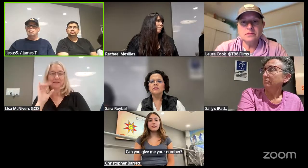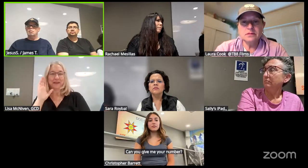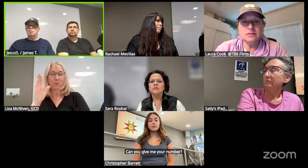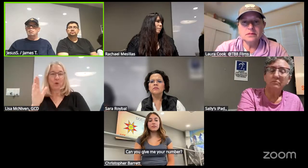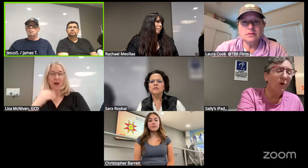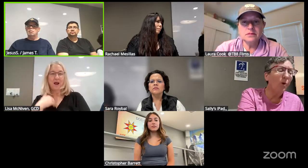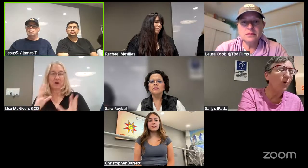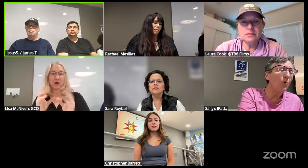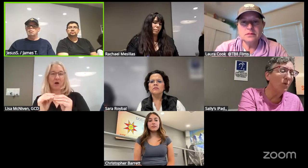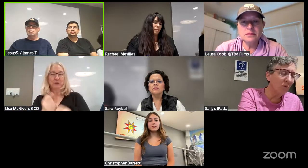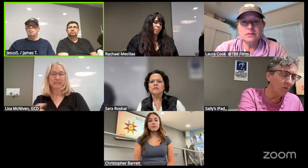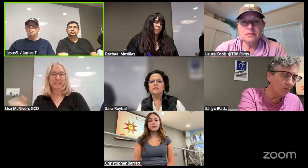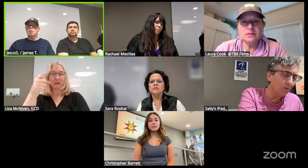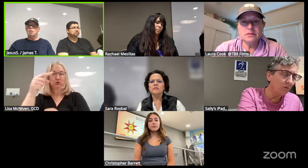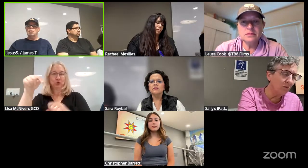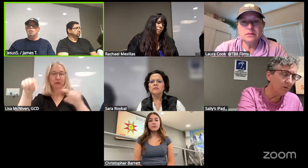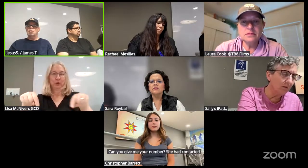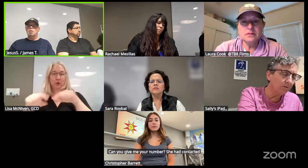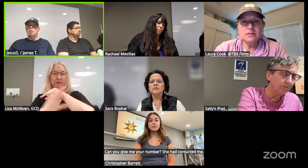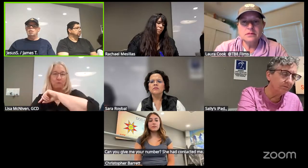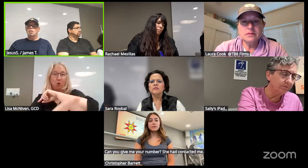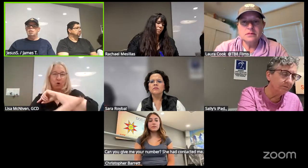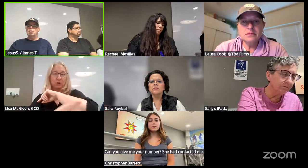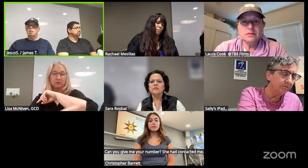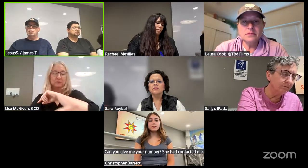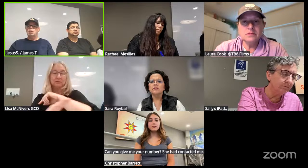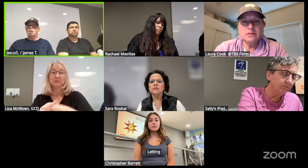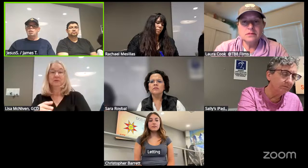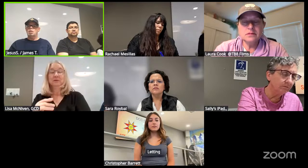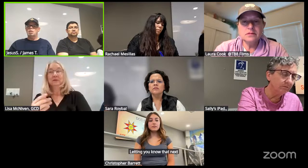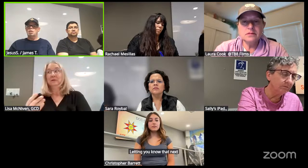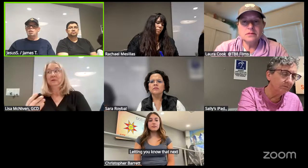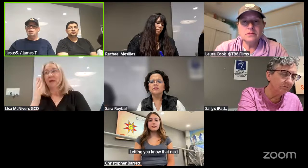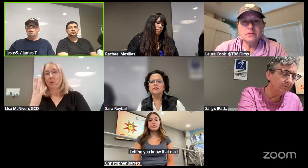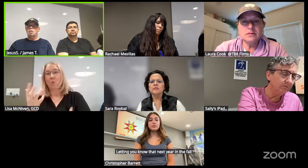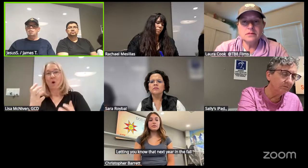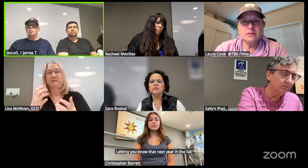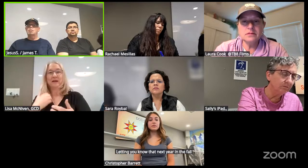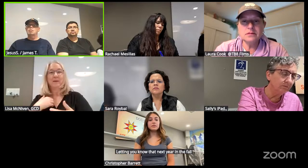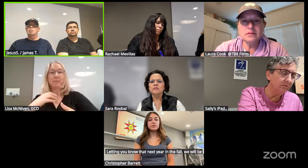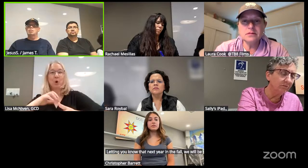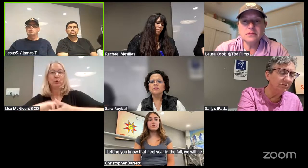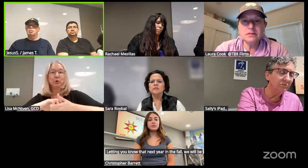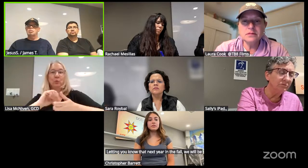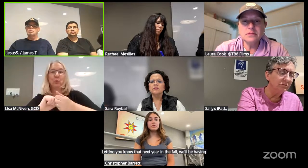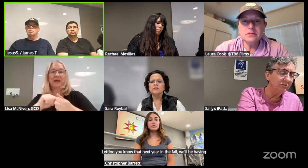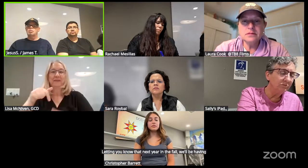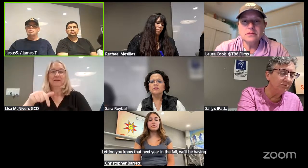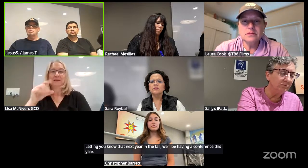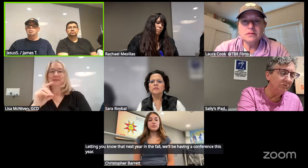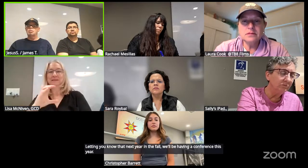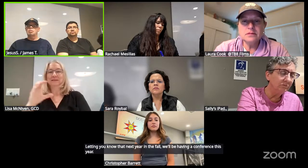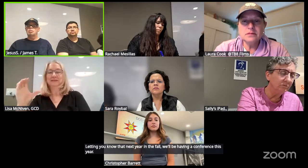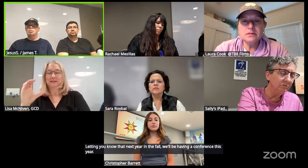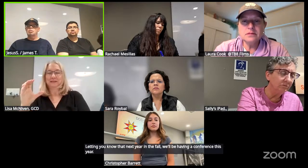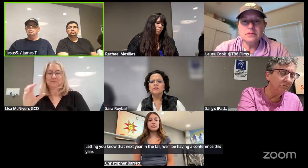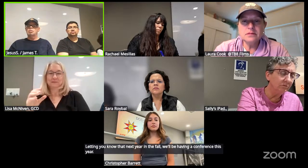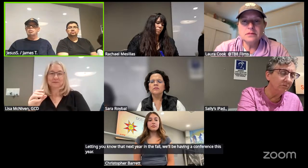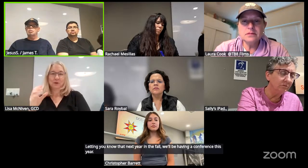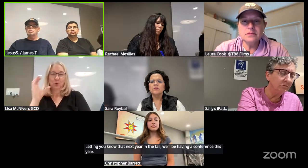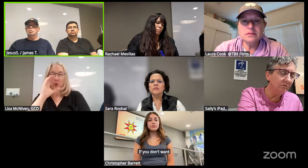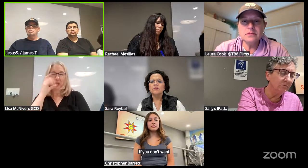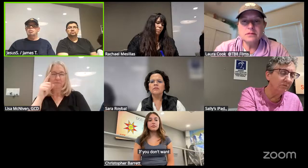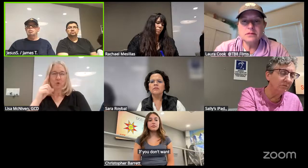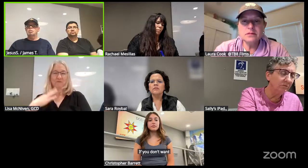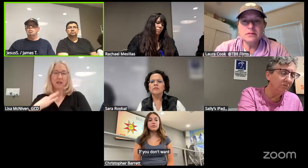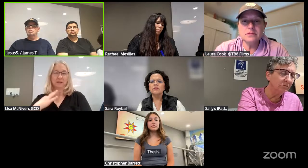Leslie Greer, she had contacted me. Letting me know that next year in the fall, we will be having a next year. And they want to partner with